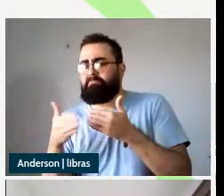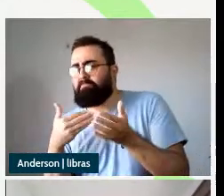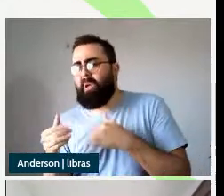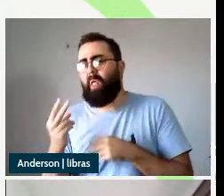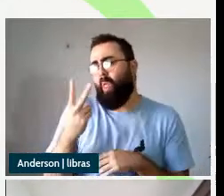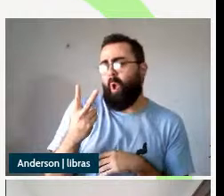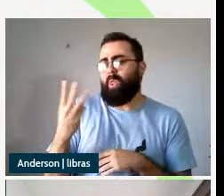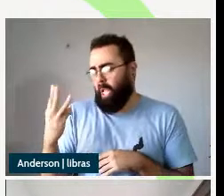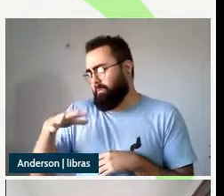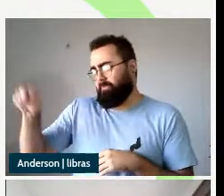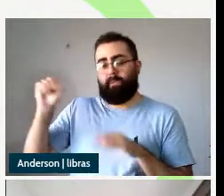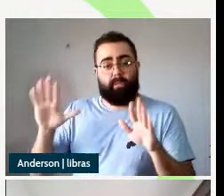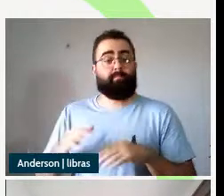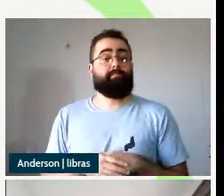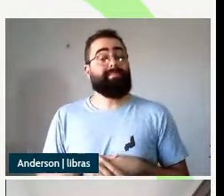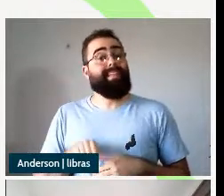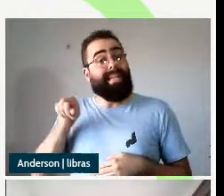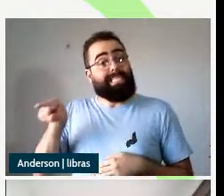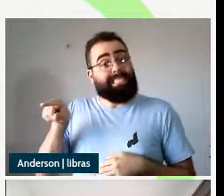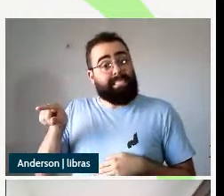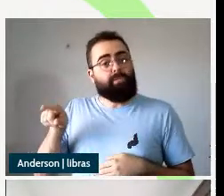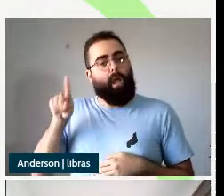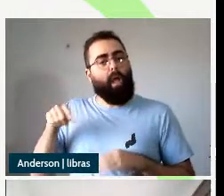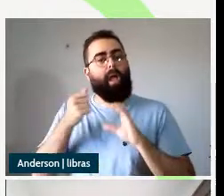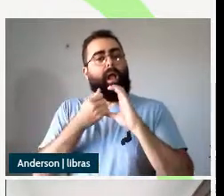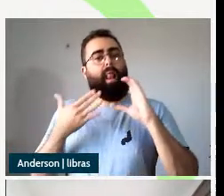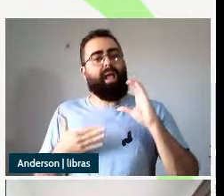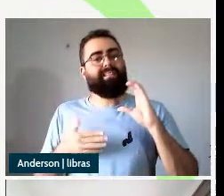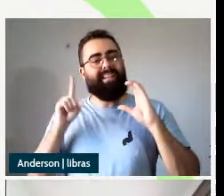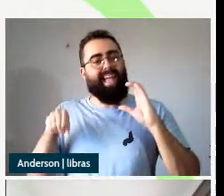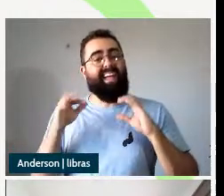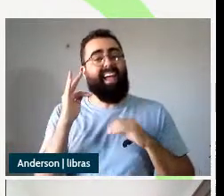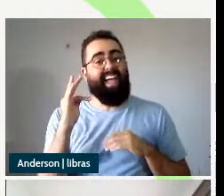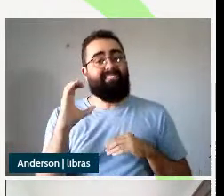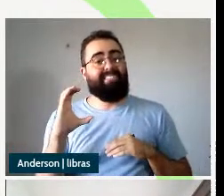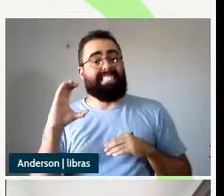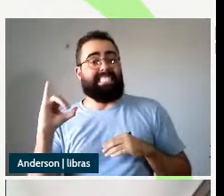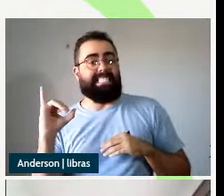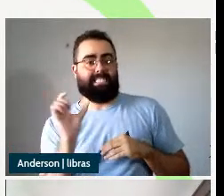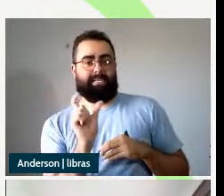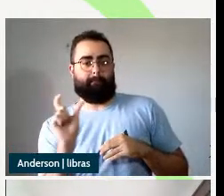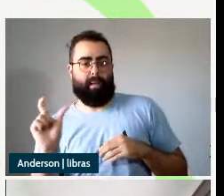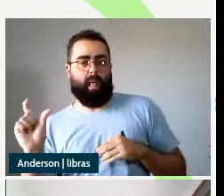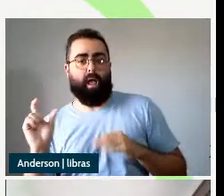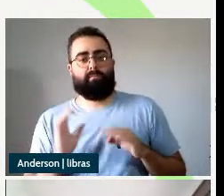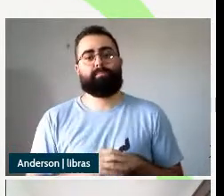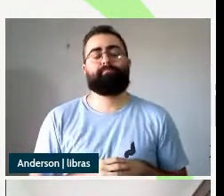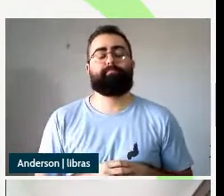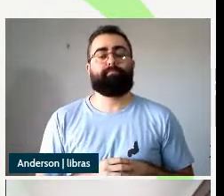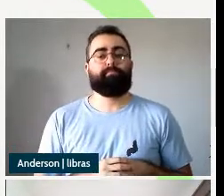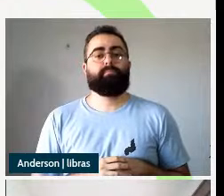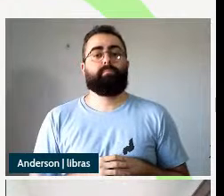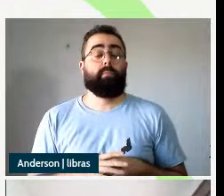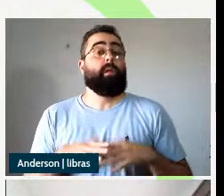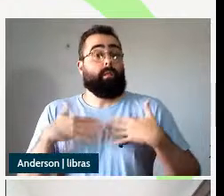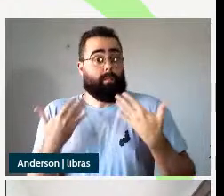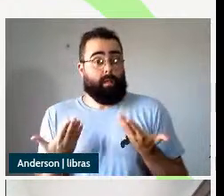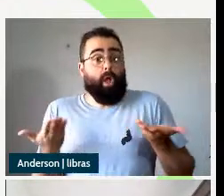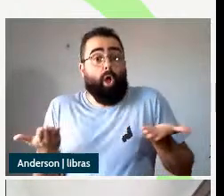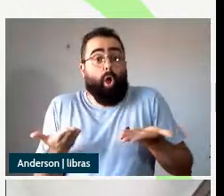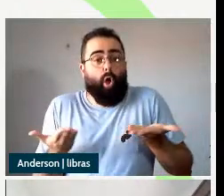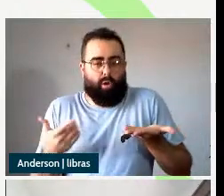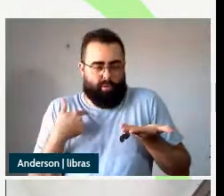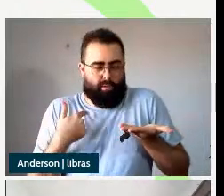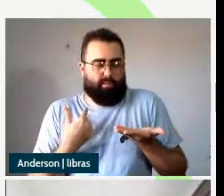of the behavior of free choice items. And the third thing that I want to point out is something that Wendler